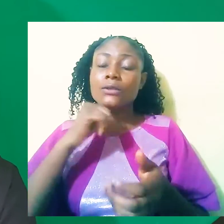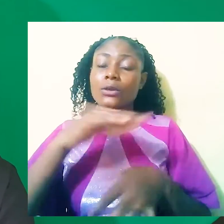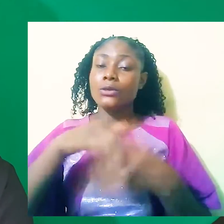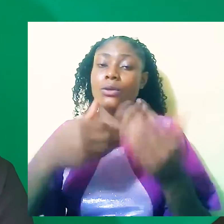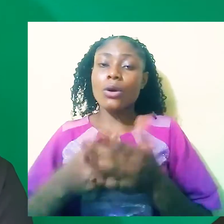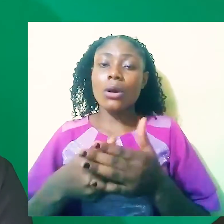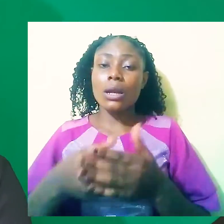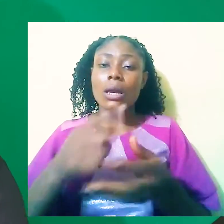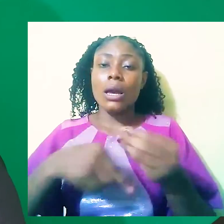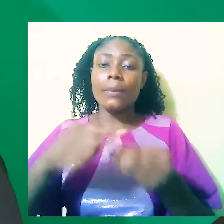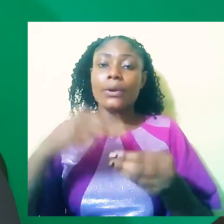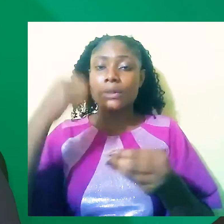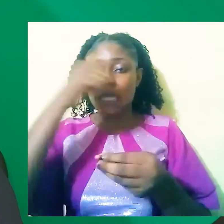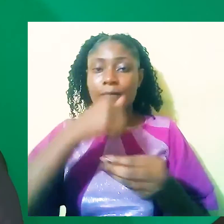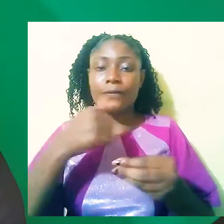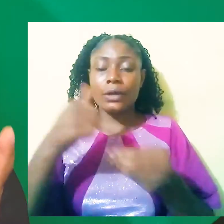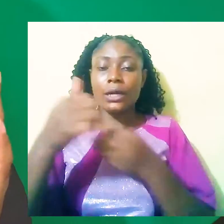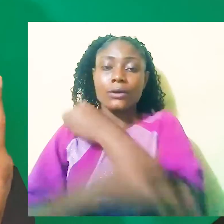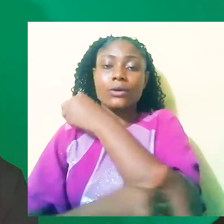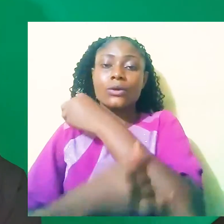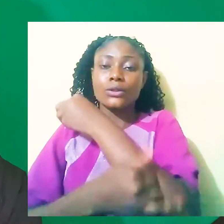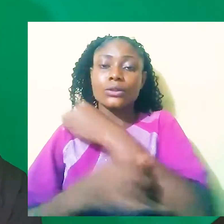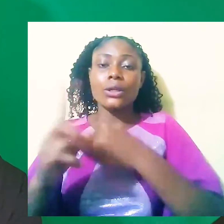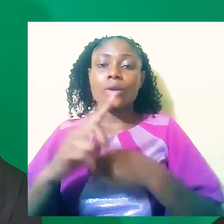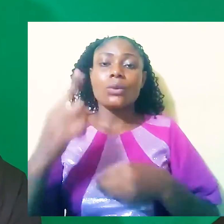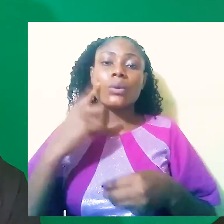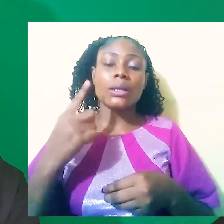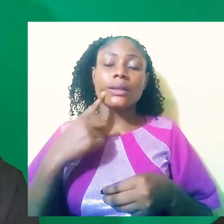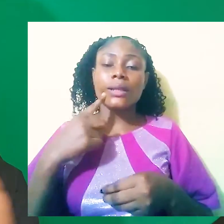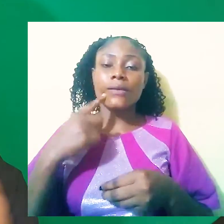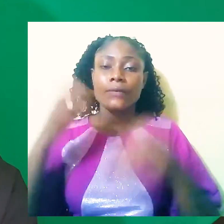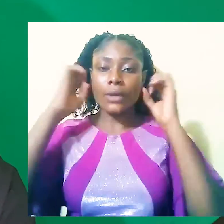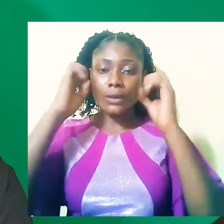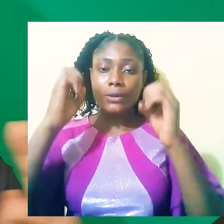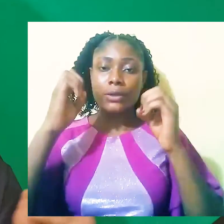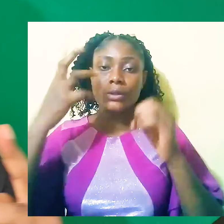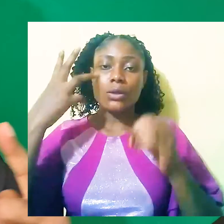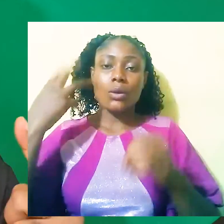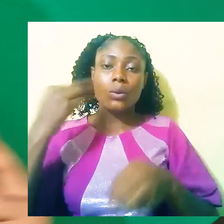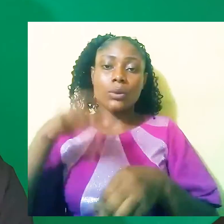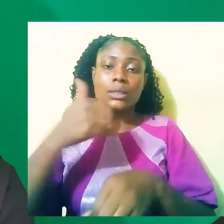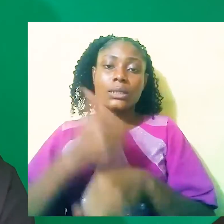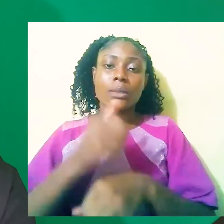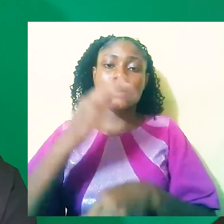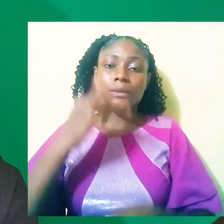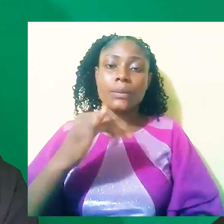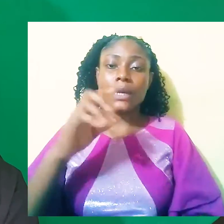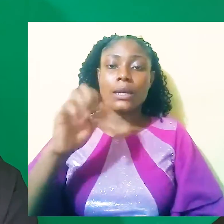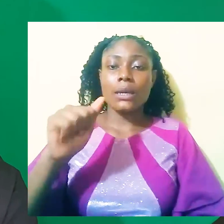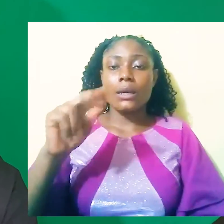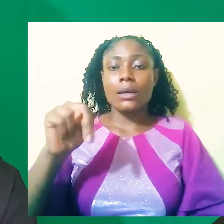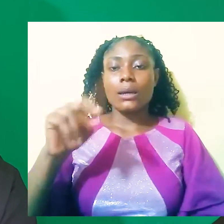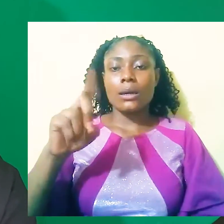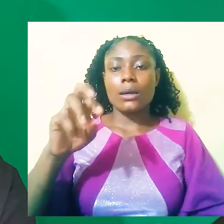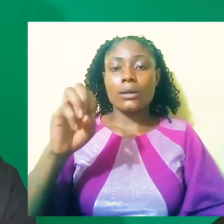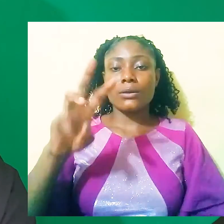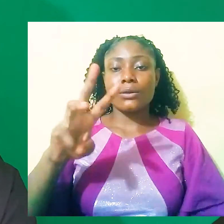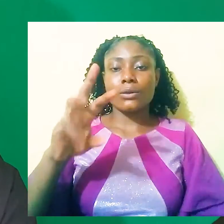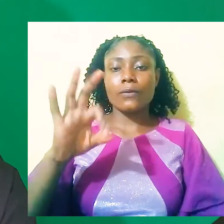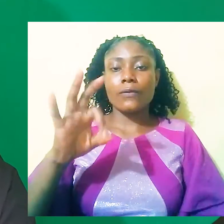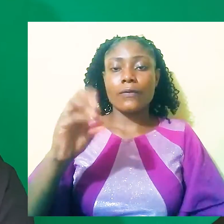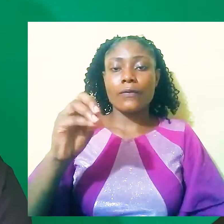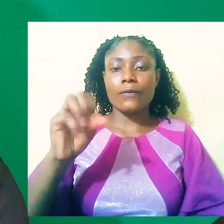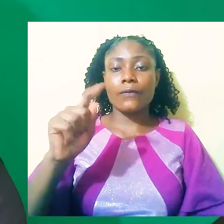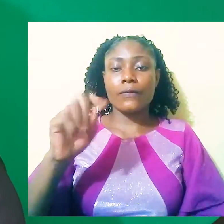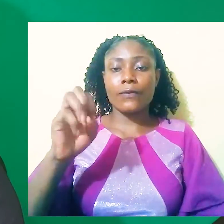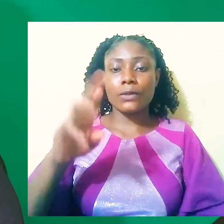use. Remember, it is not all African countries where deaf education was